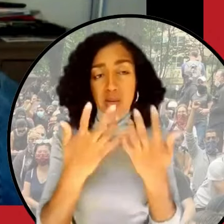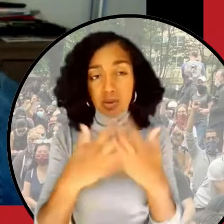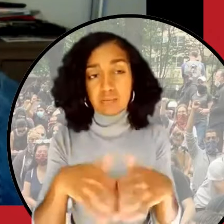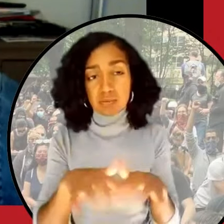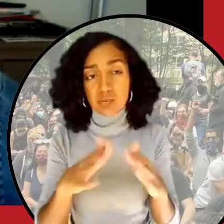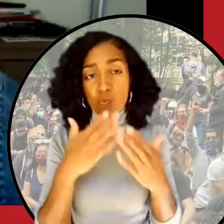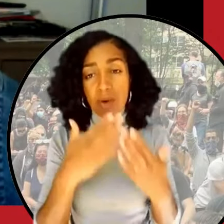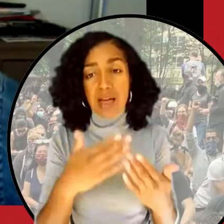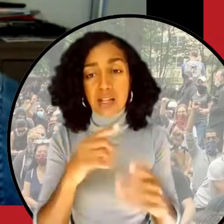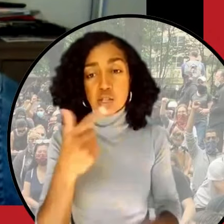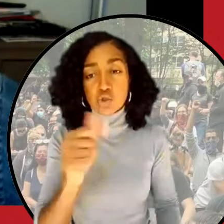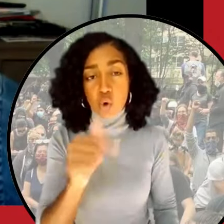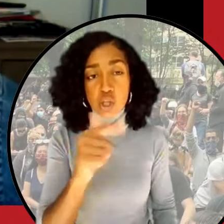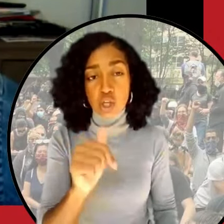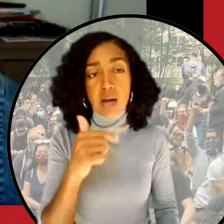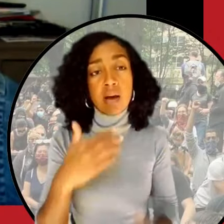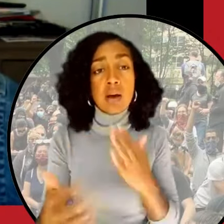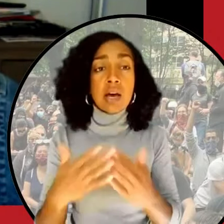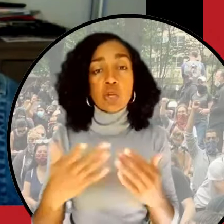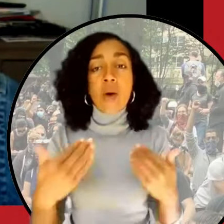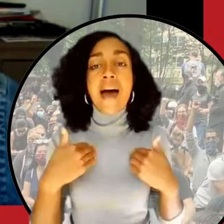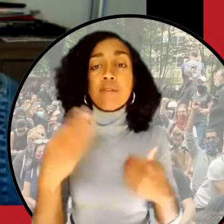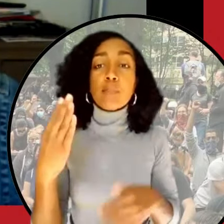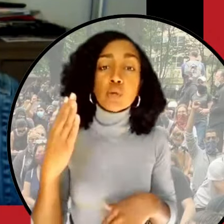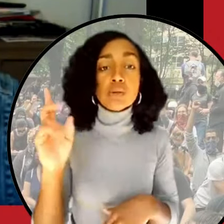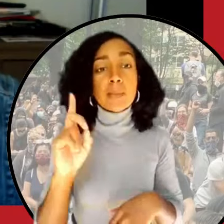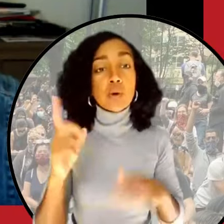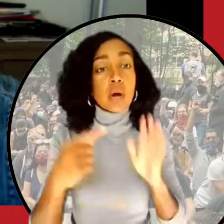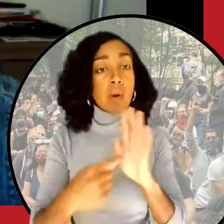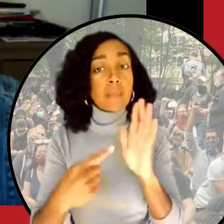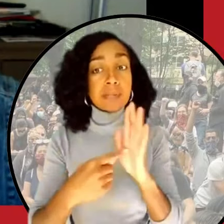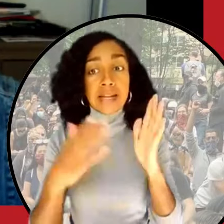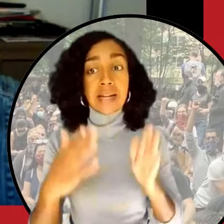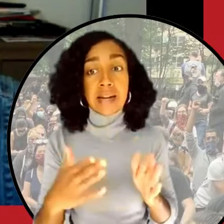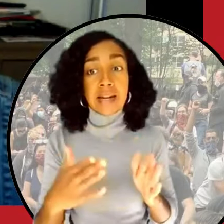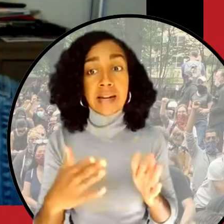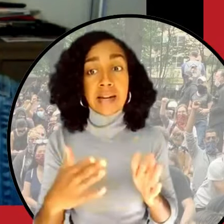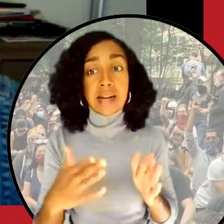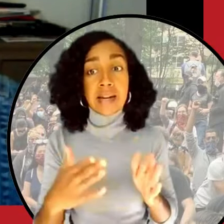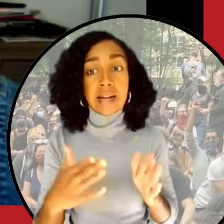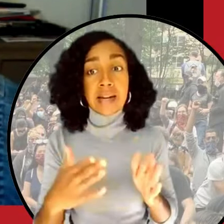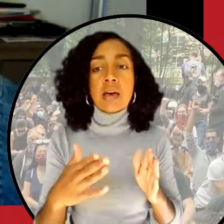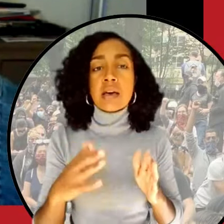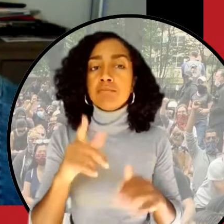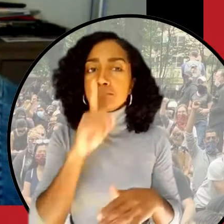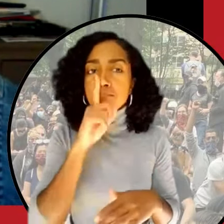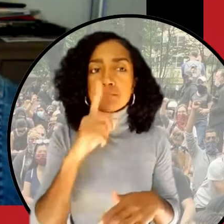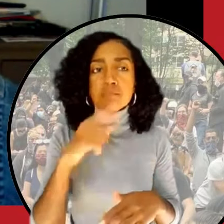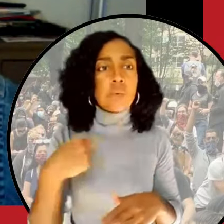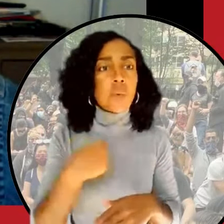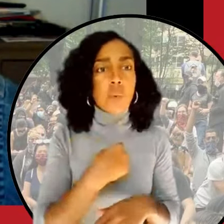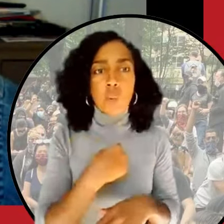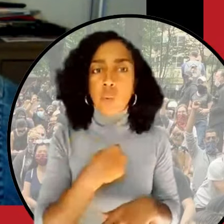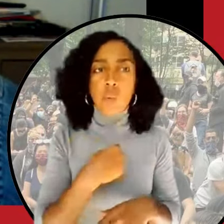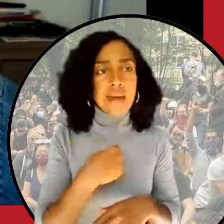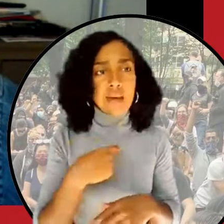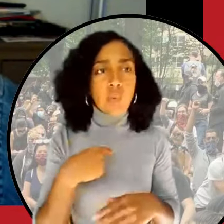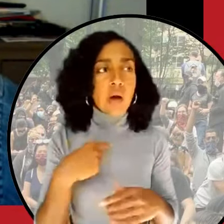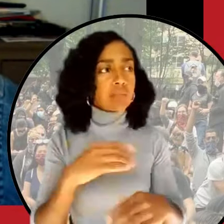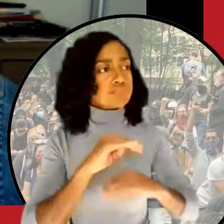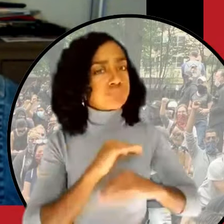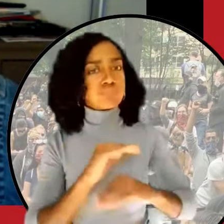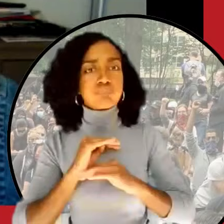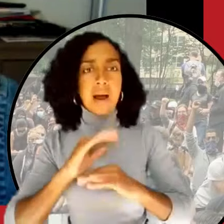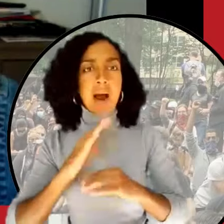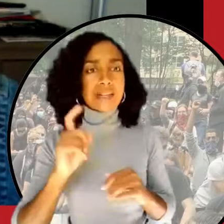might have, you know, blue representatives doesn't mean we're going to get what we need for working people. So